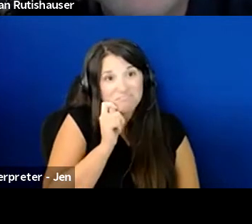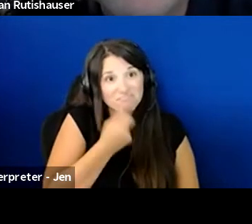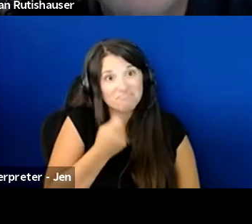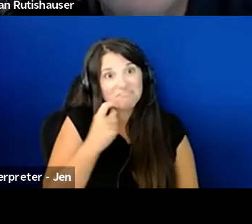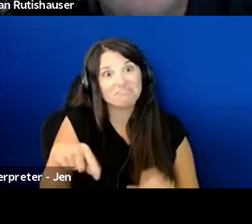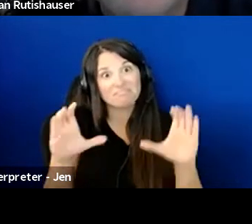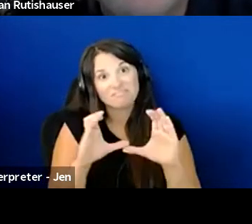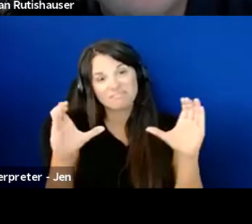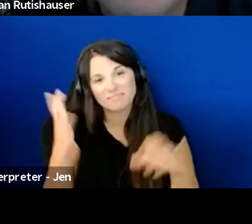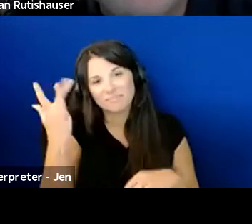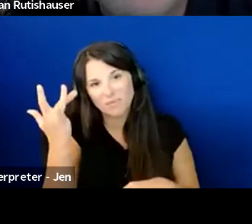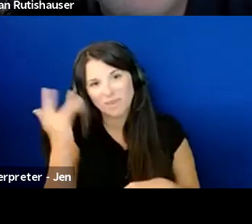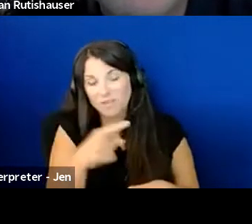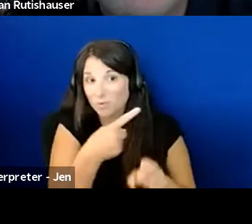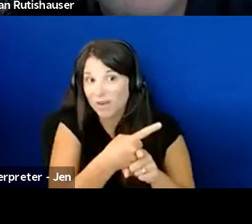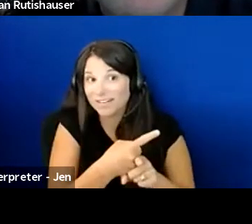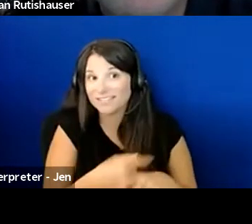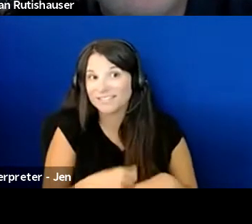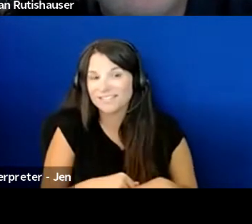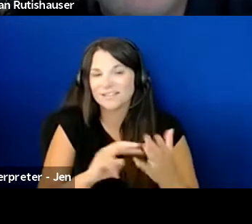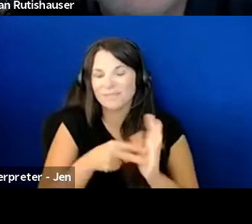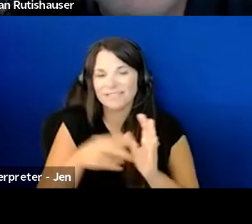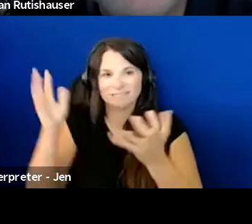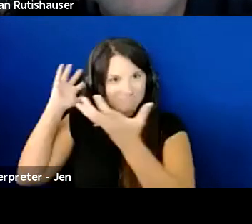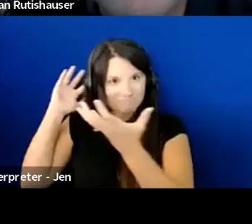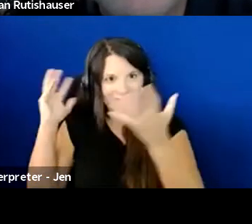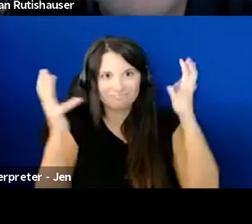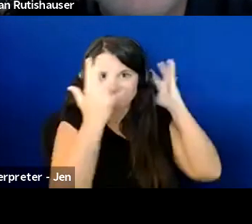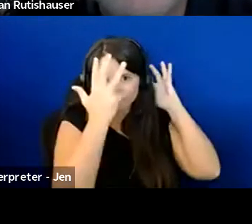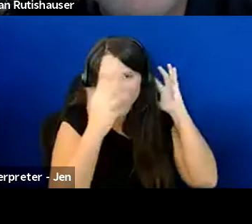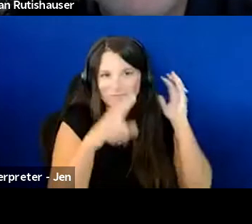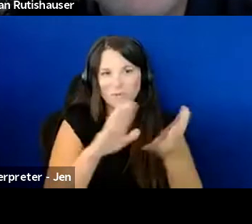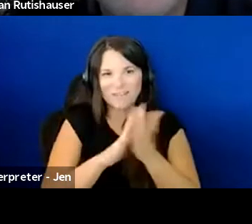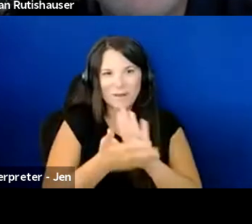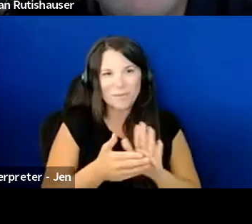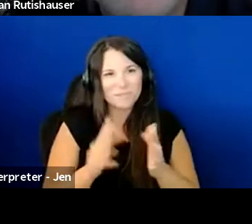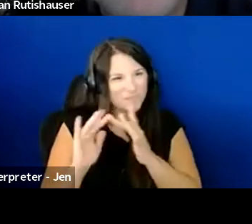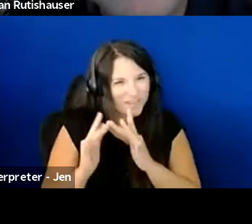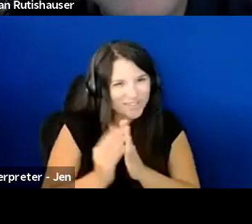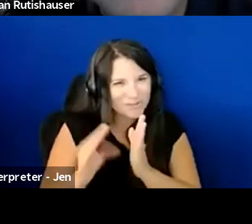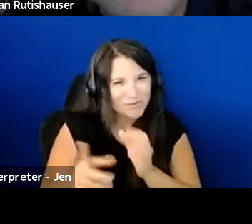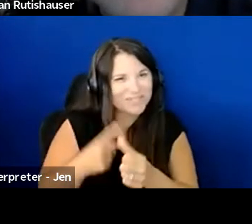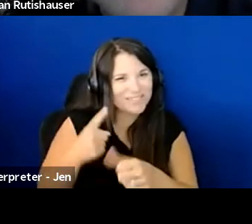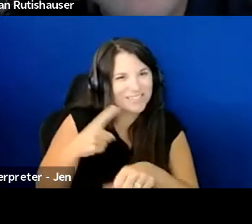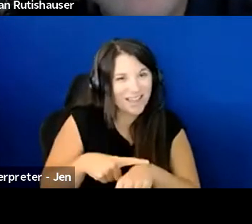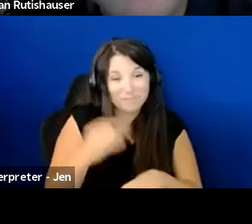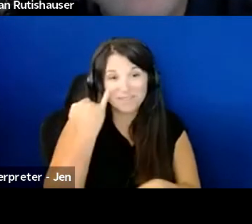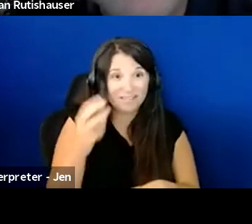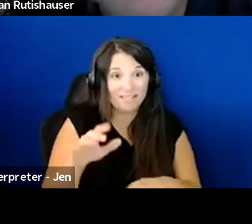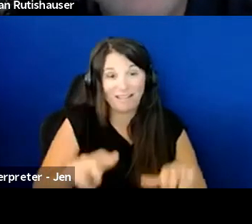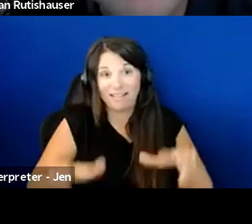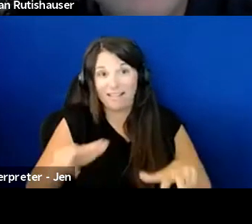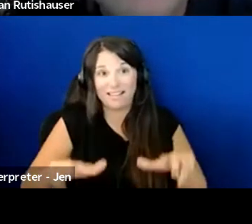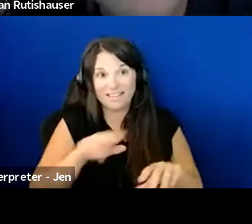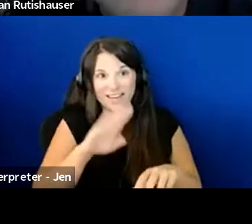that you're totally right. It puts you in that position of being an online student for the first time if you've never done that before. I'm the same boat.